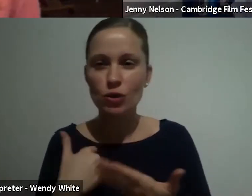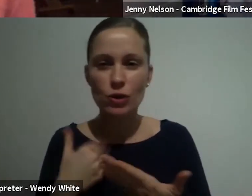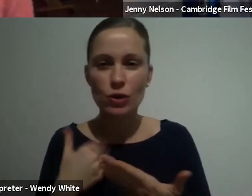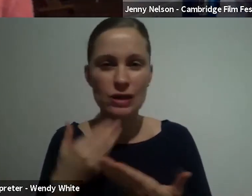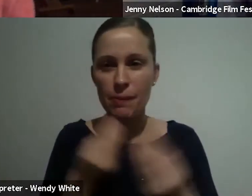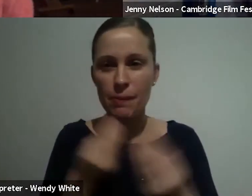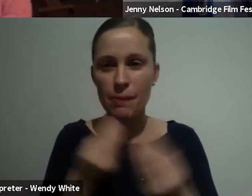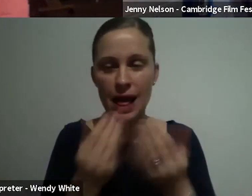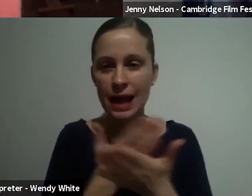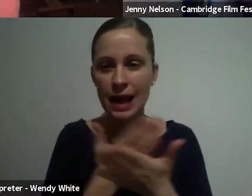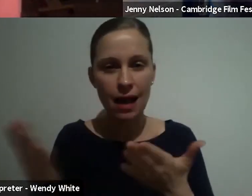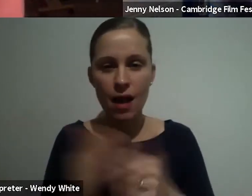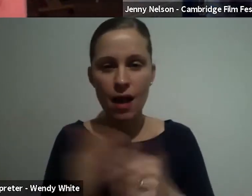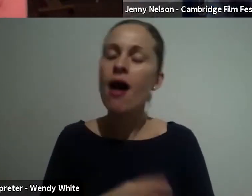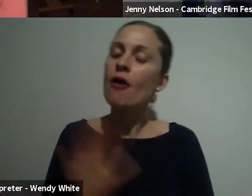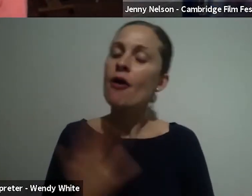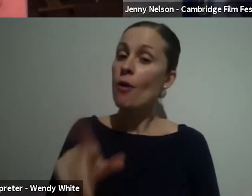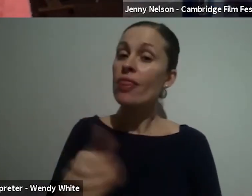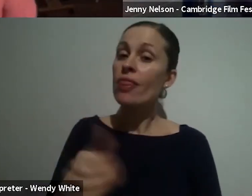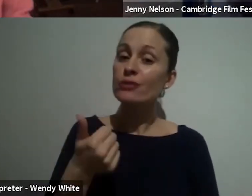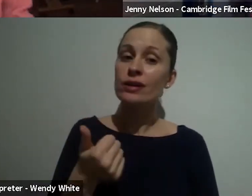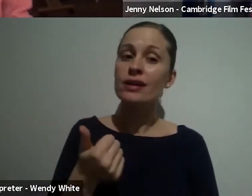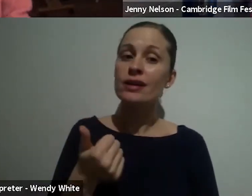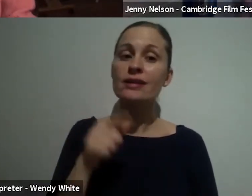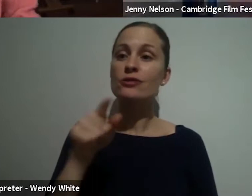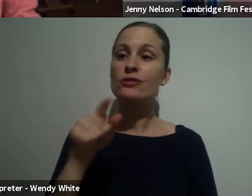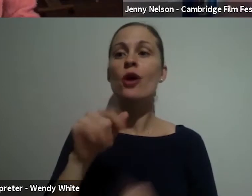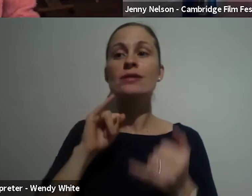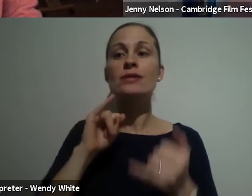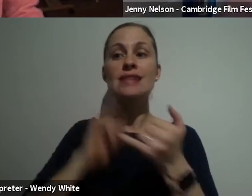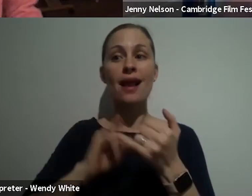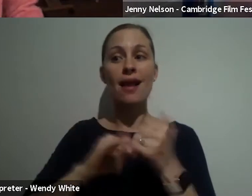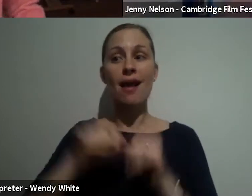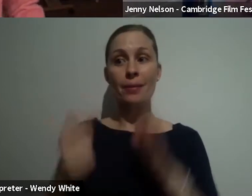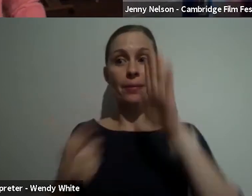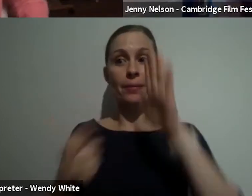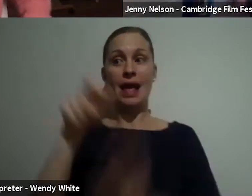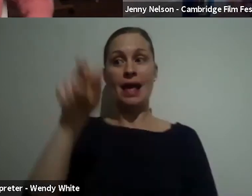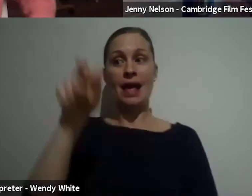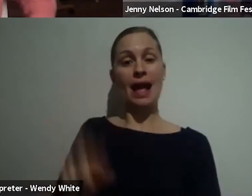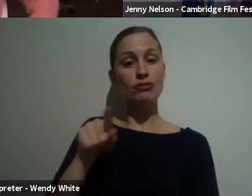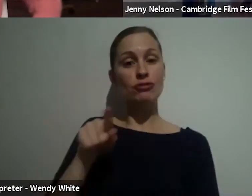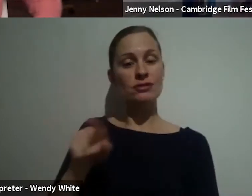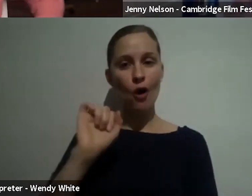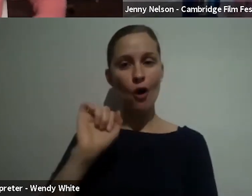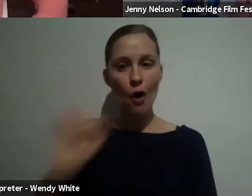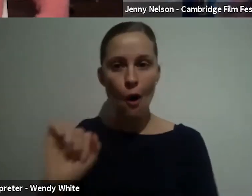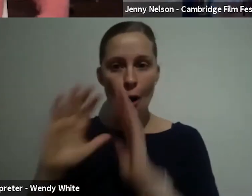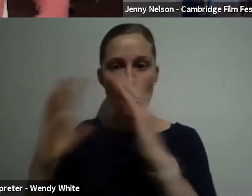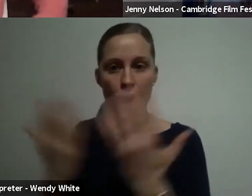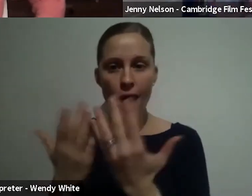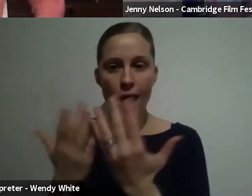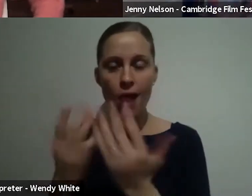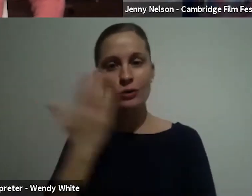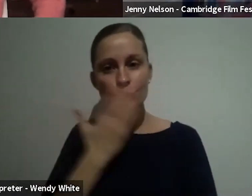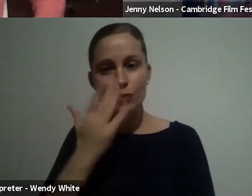No, that's great. And so Celia, the main character, her sort of world, her class is